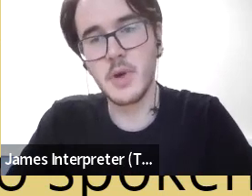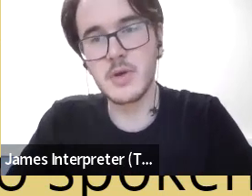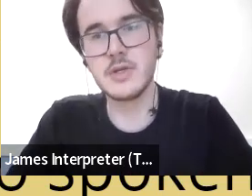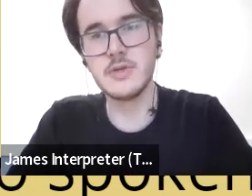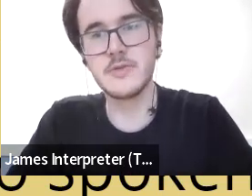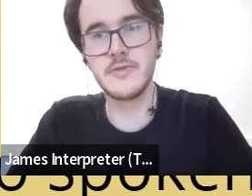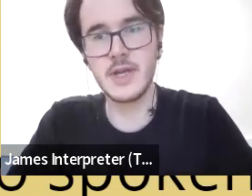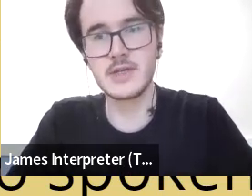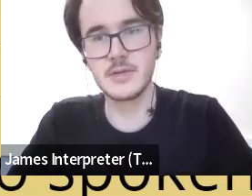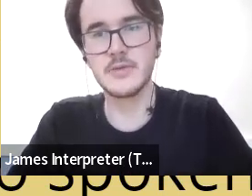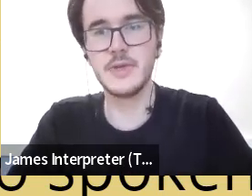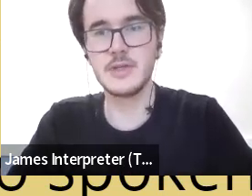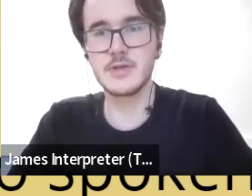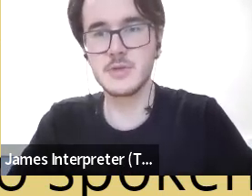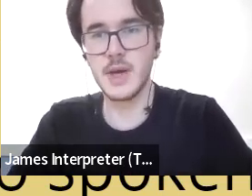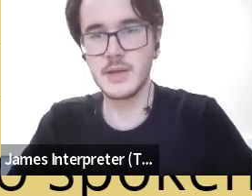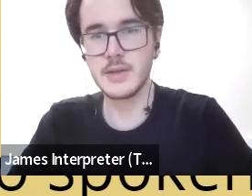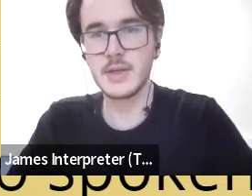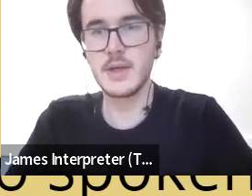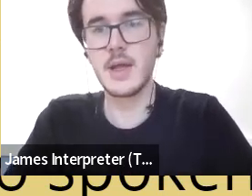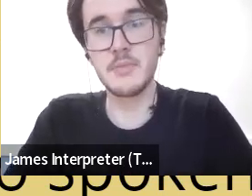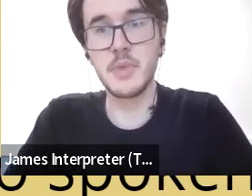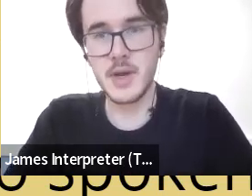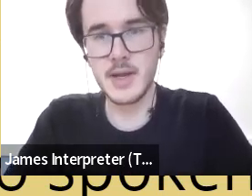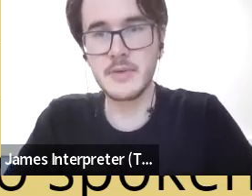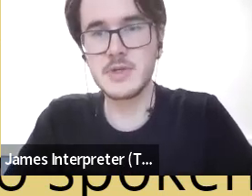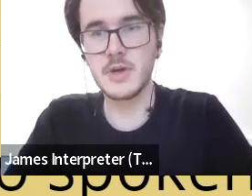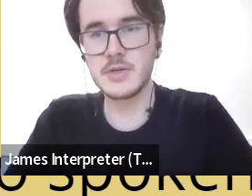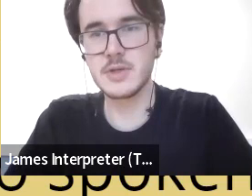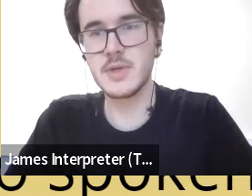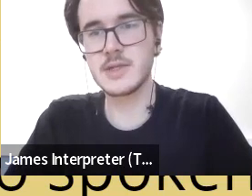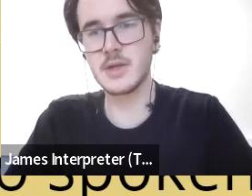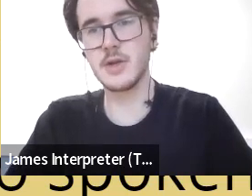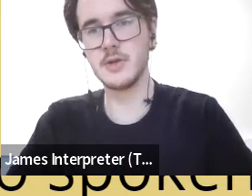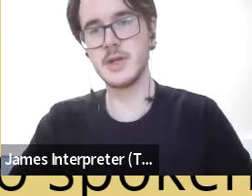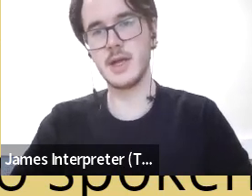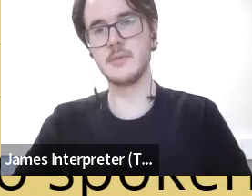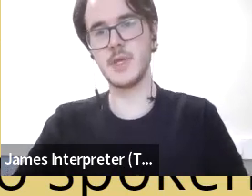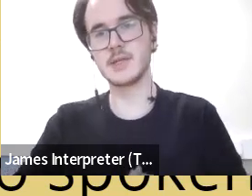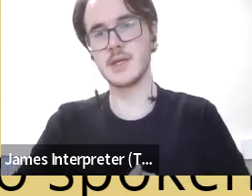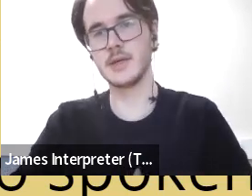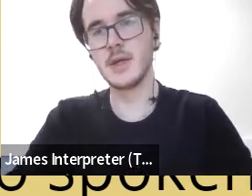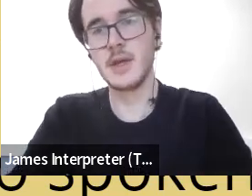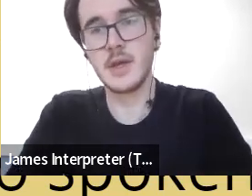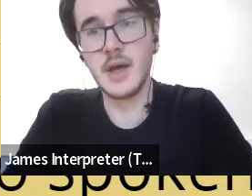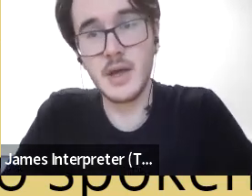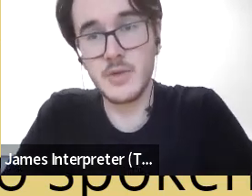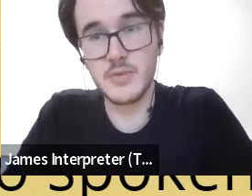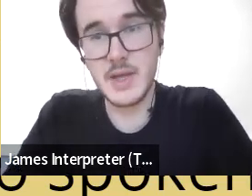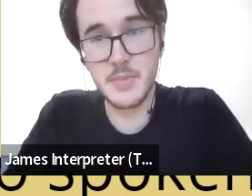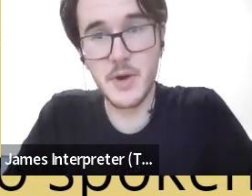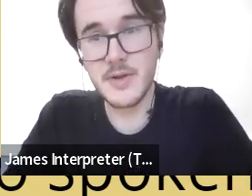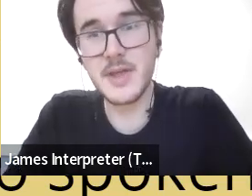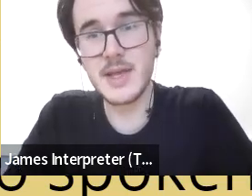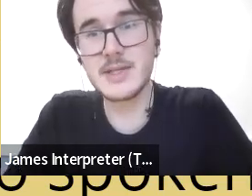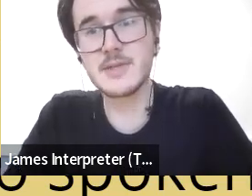really important to use facial features as well, and body language also, that's included in BSL. The